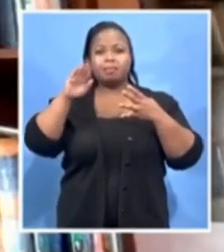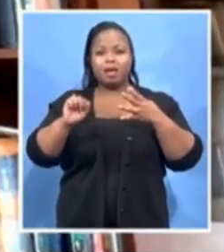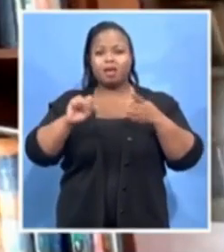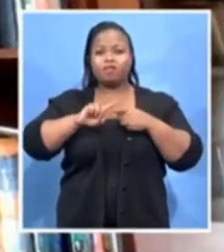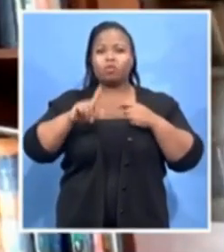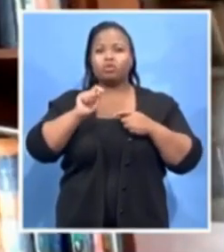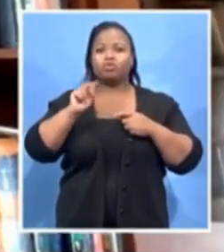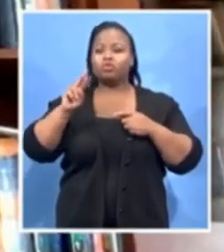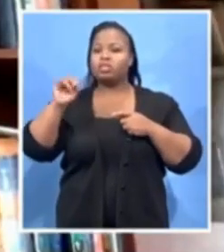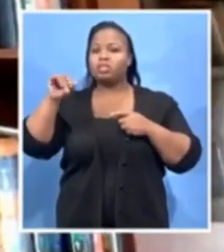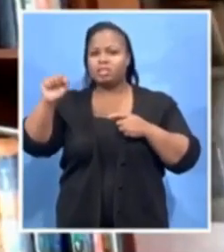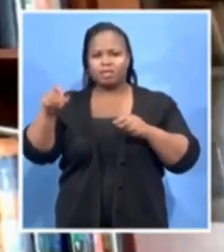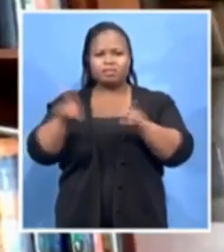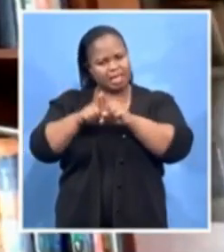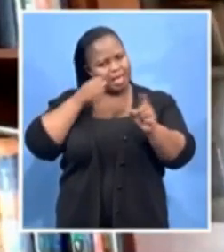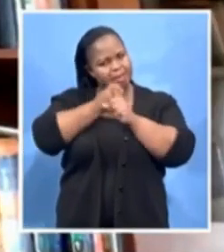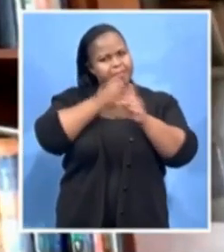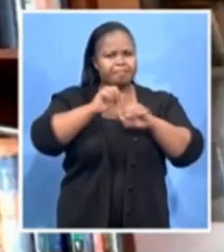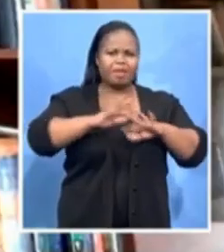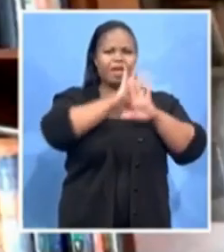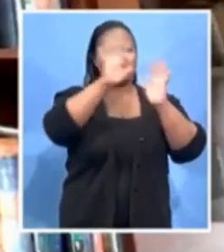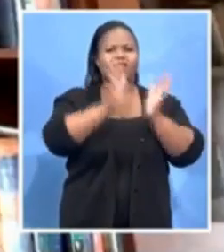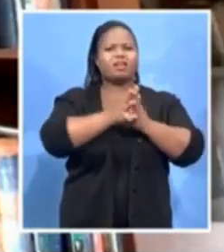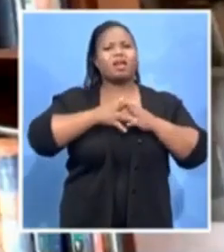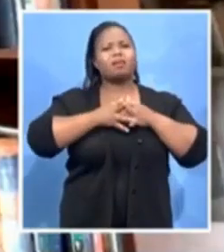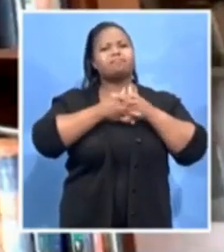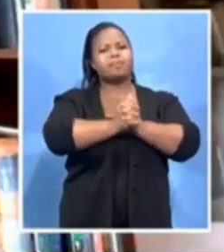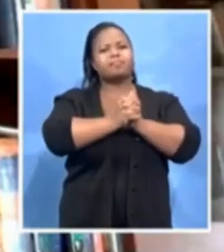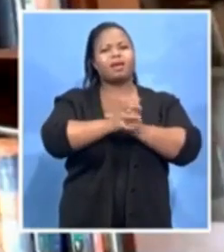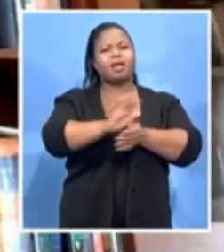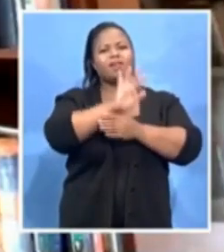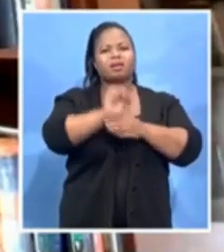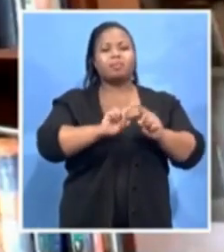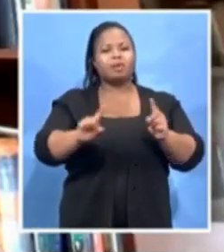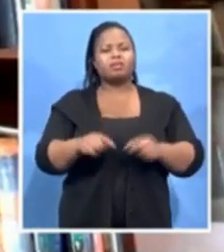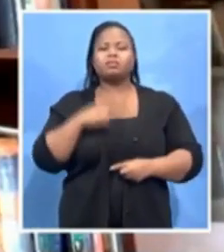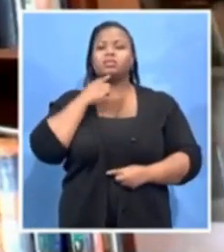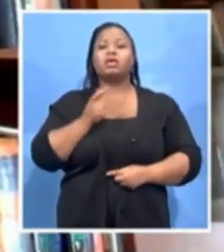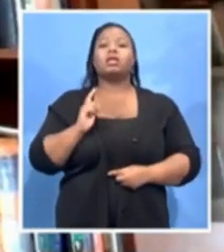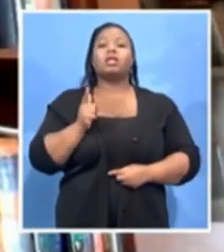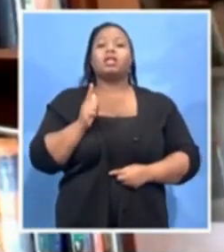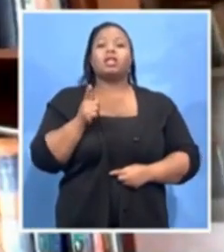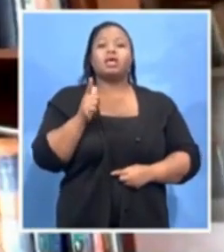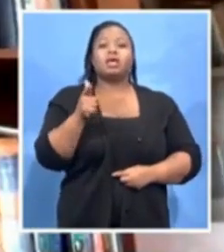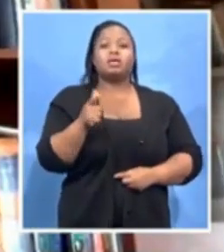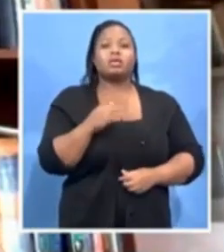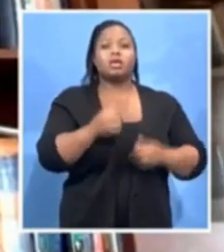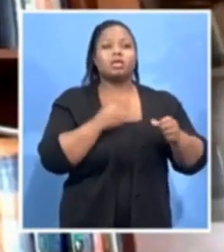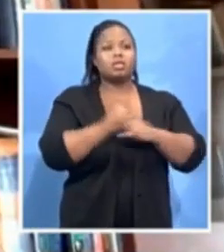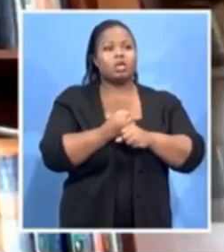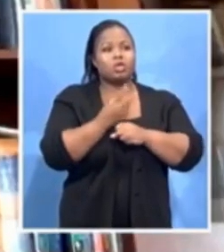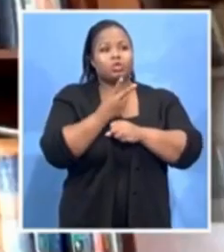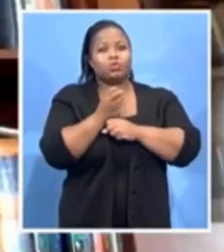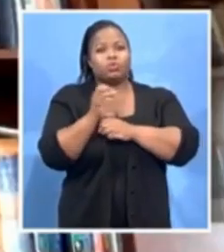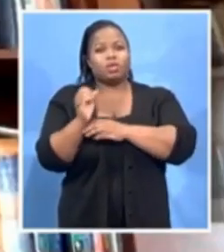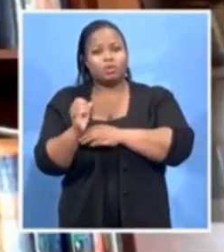Pan-Africanist. And it is instructive that much later in the year 2000, the real successor in